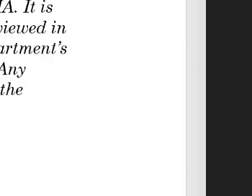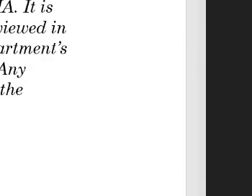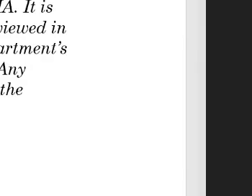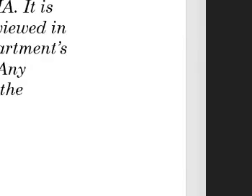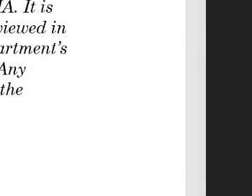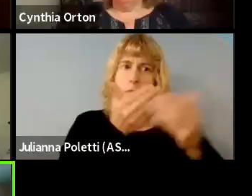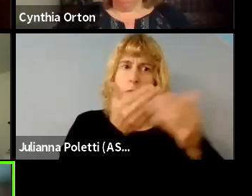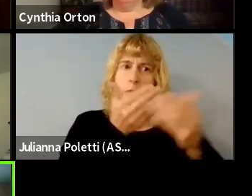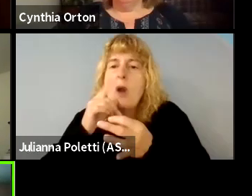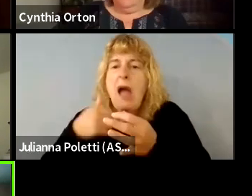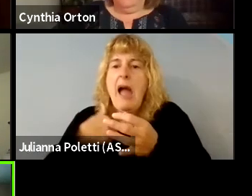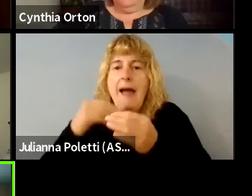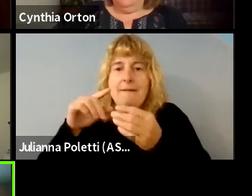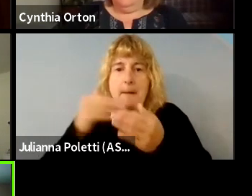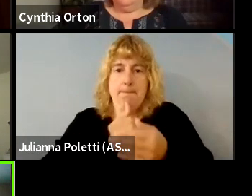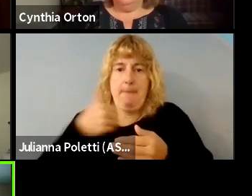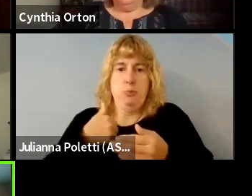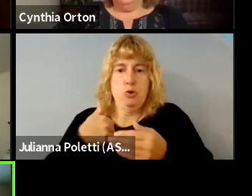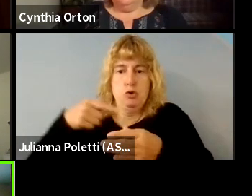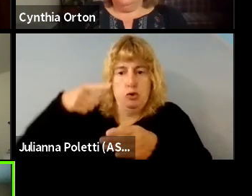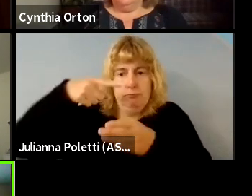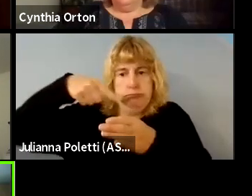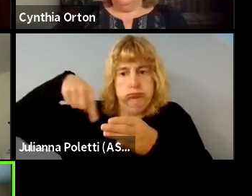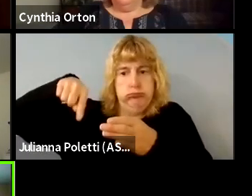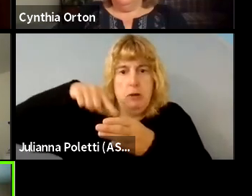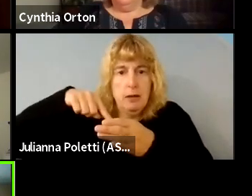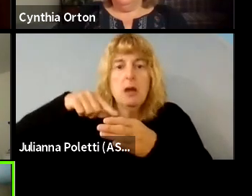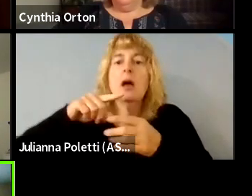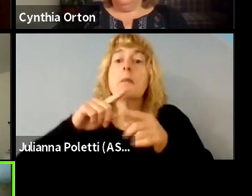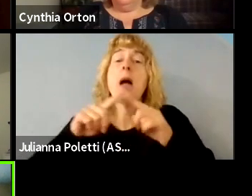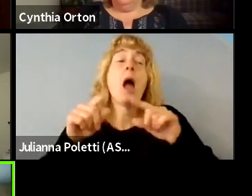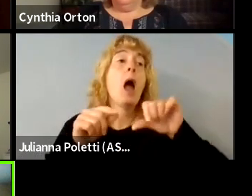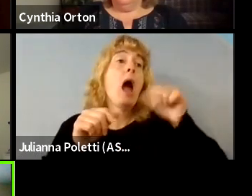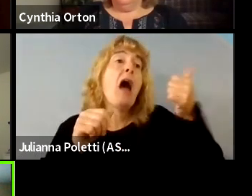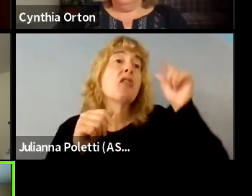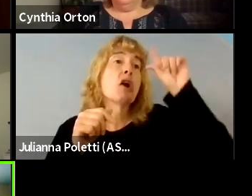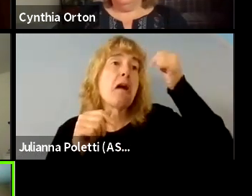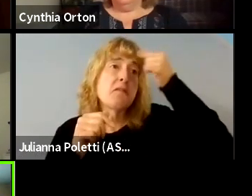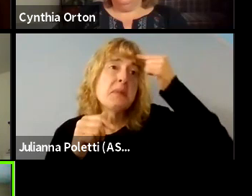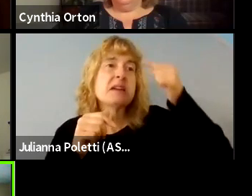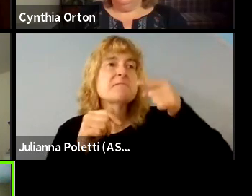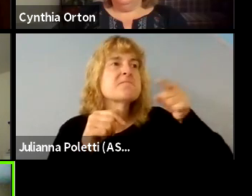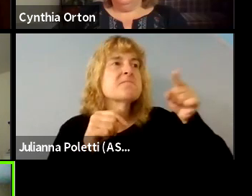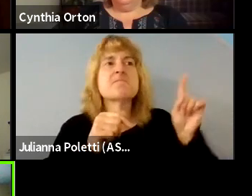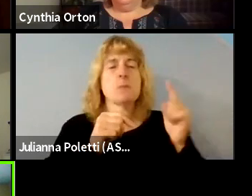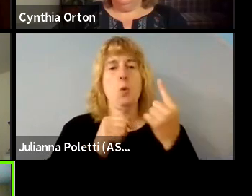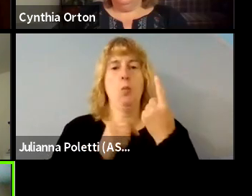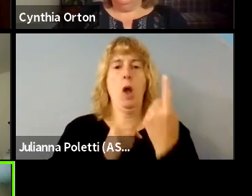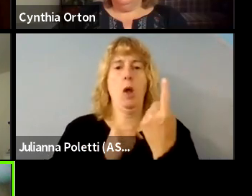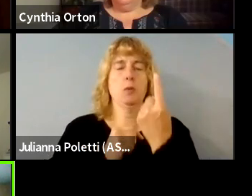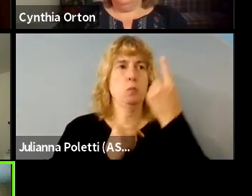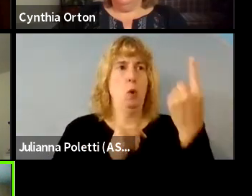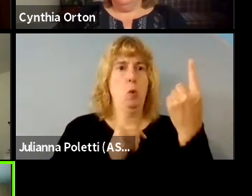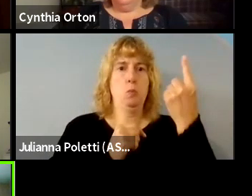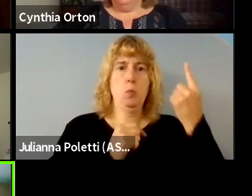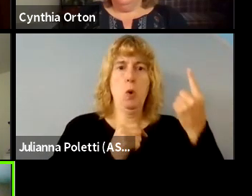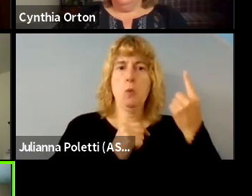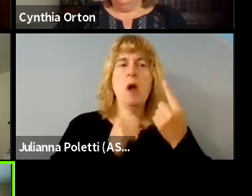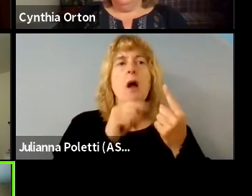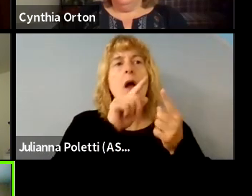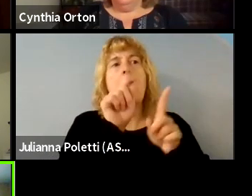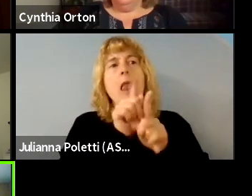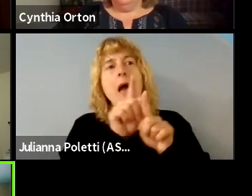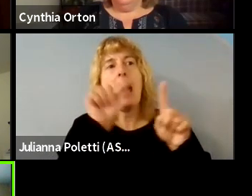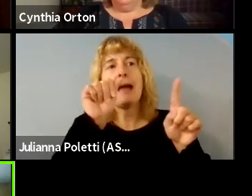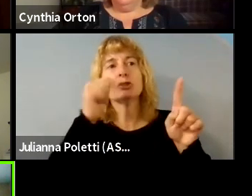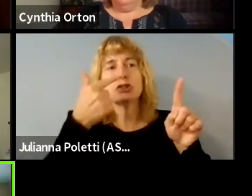board or commission members, whereas other governmental bodies, as we know, are single head public bodies: the Attorney General, the